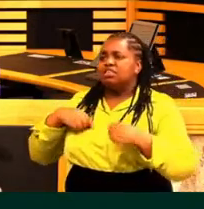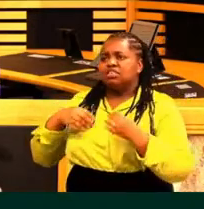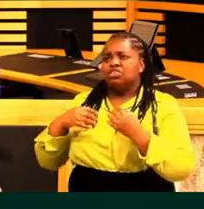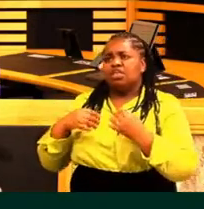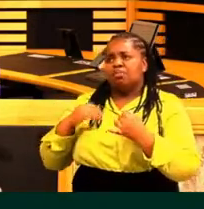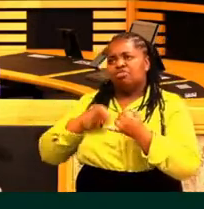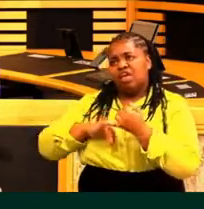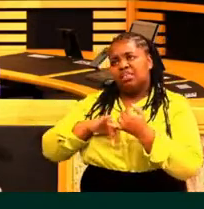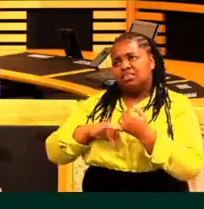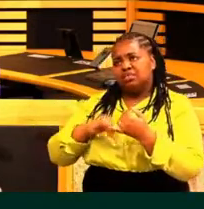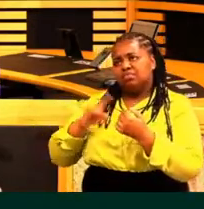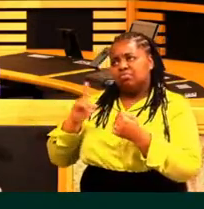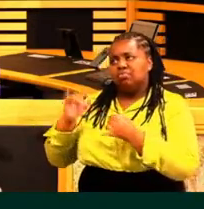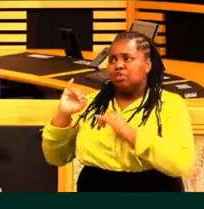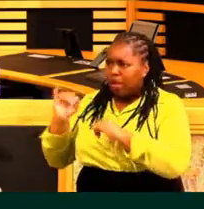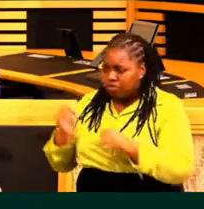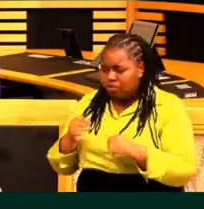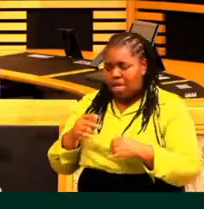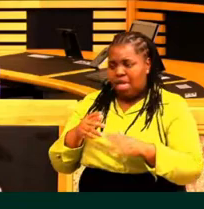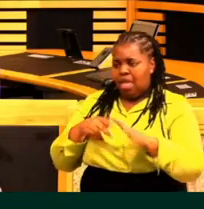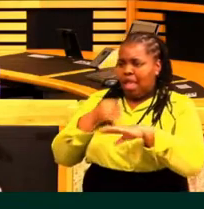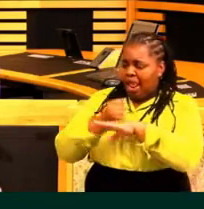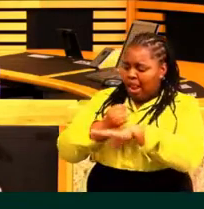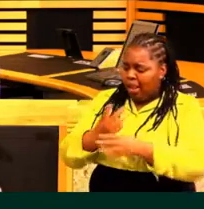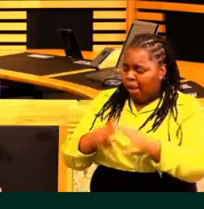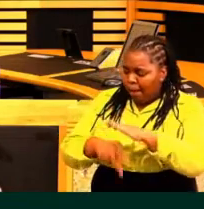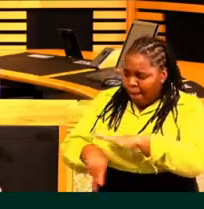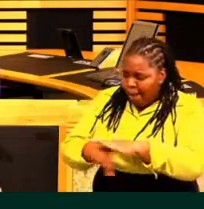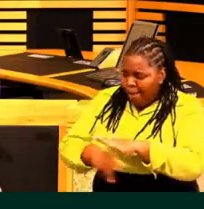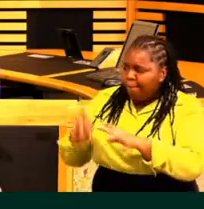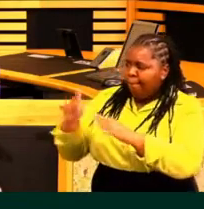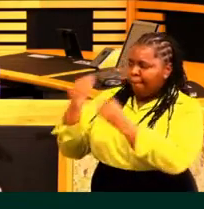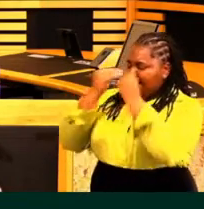as early as primary school is exposes